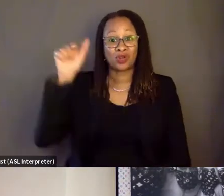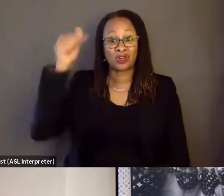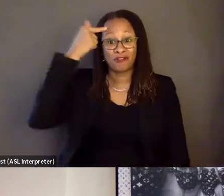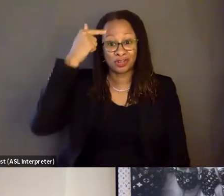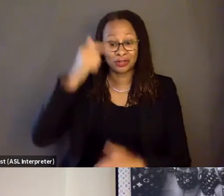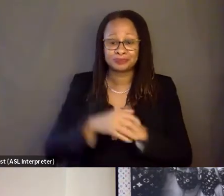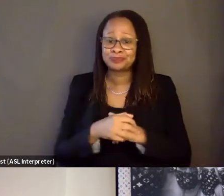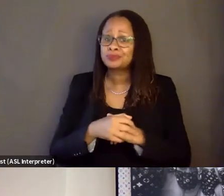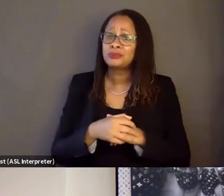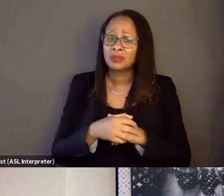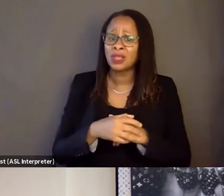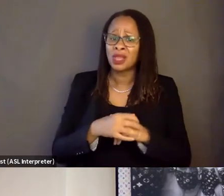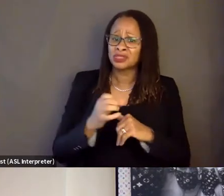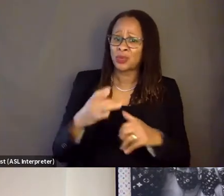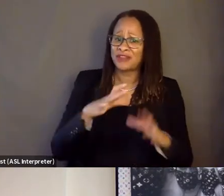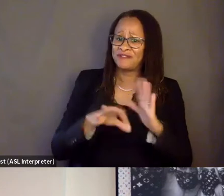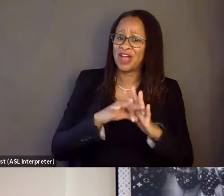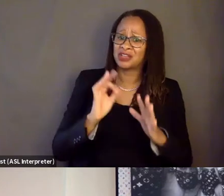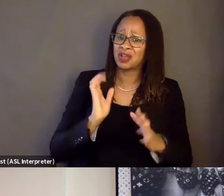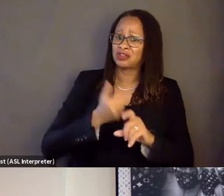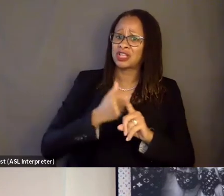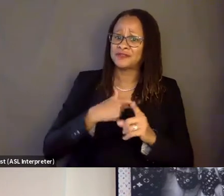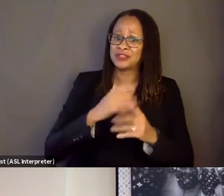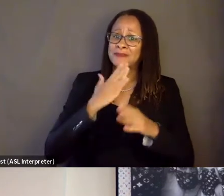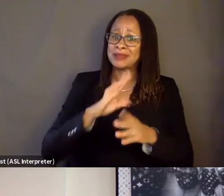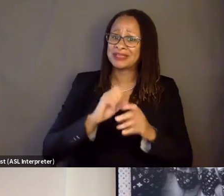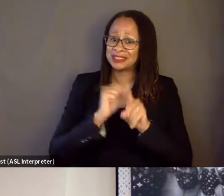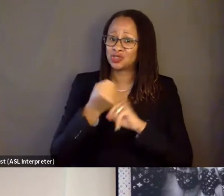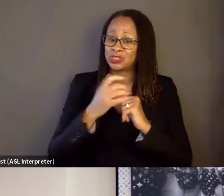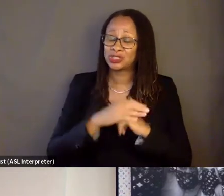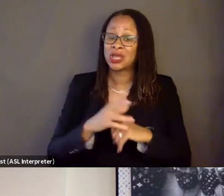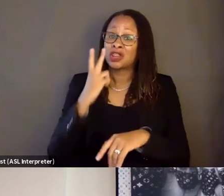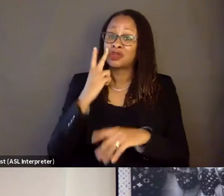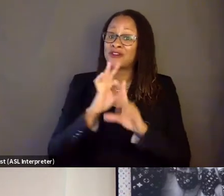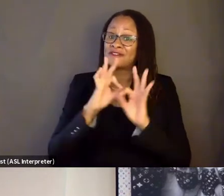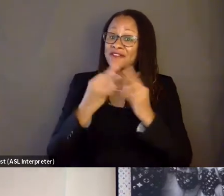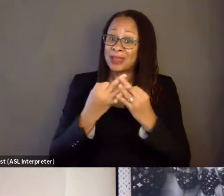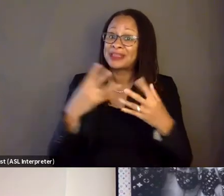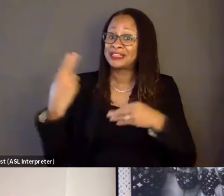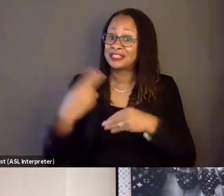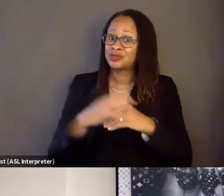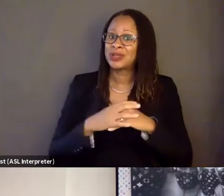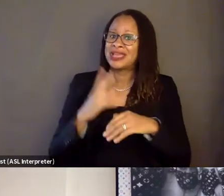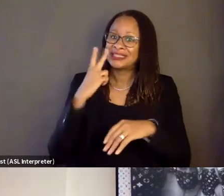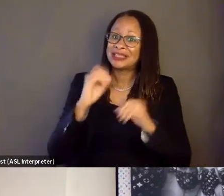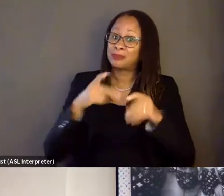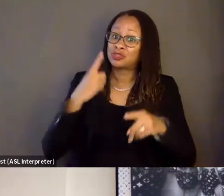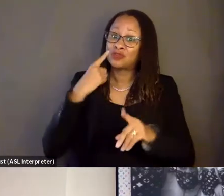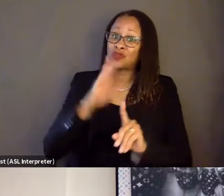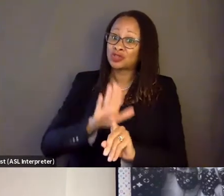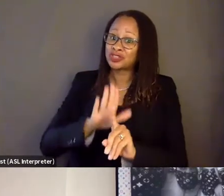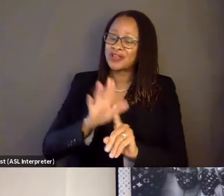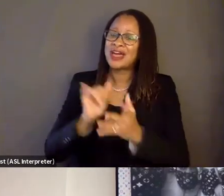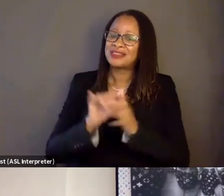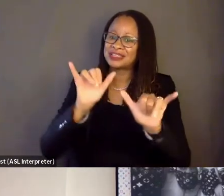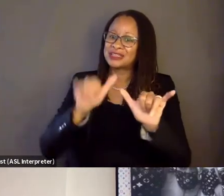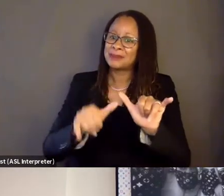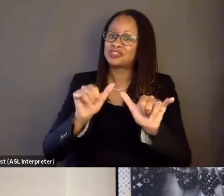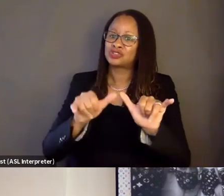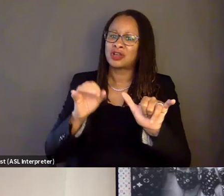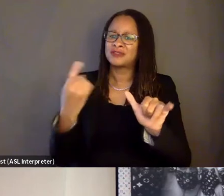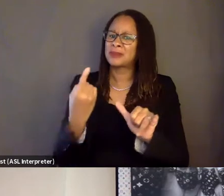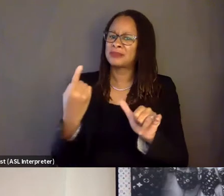you know, looking at that family and their history and the opportunity that Stacey was able to seize for herself, that, you know, that's a measure of something,